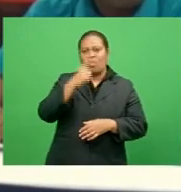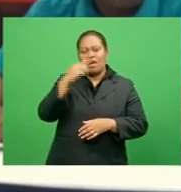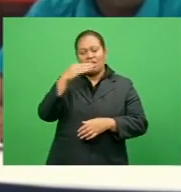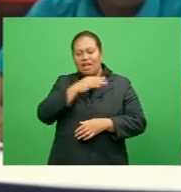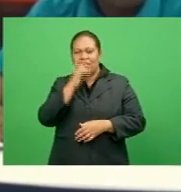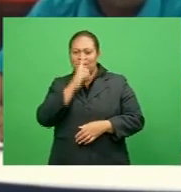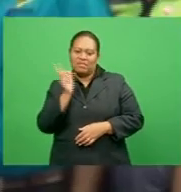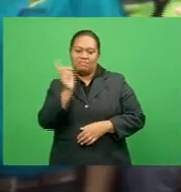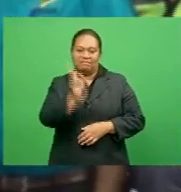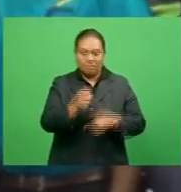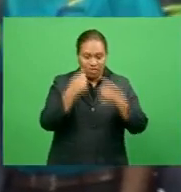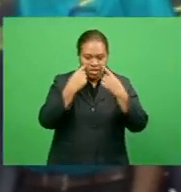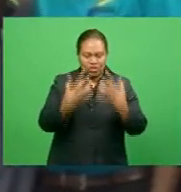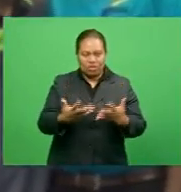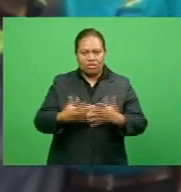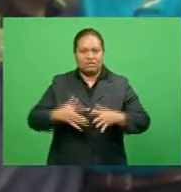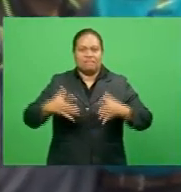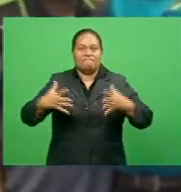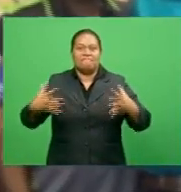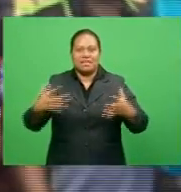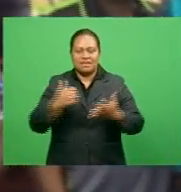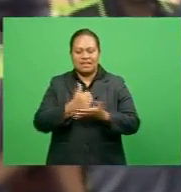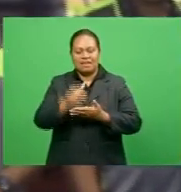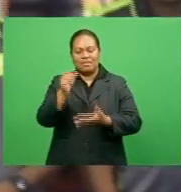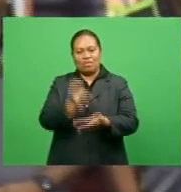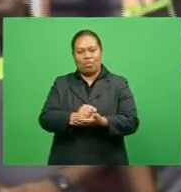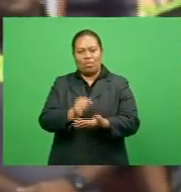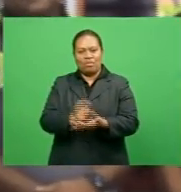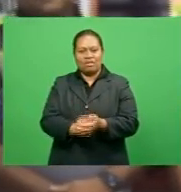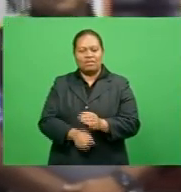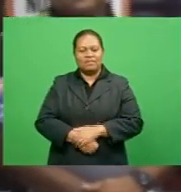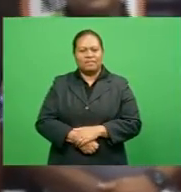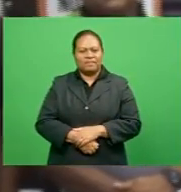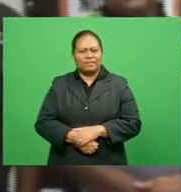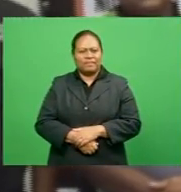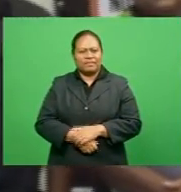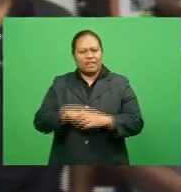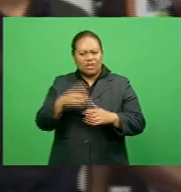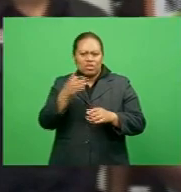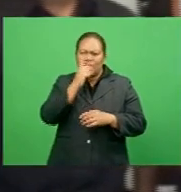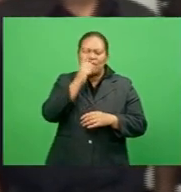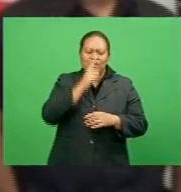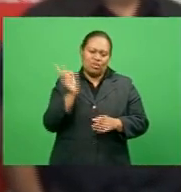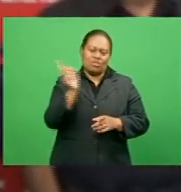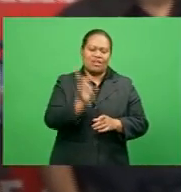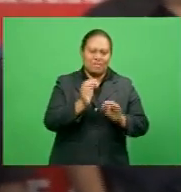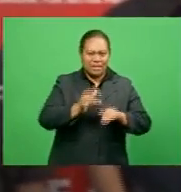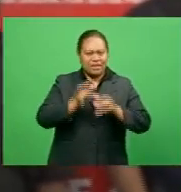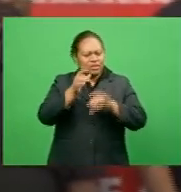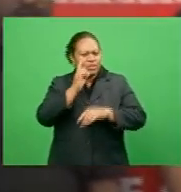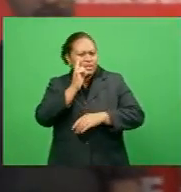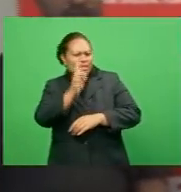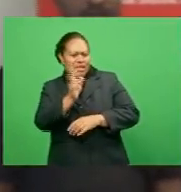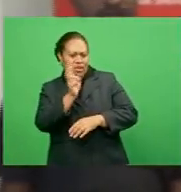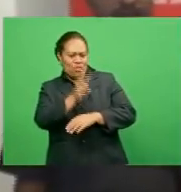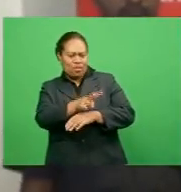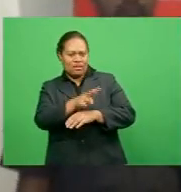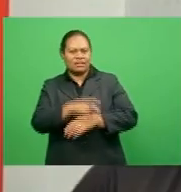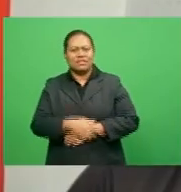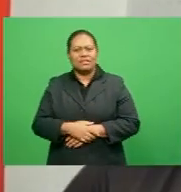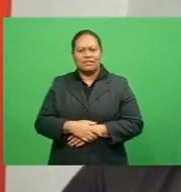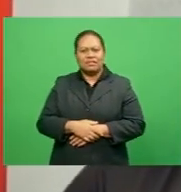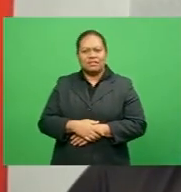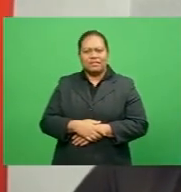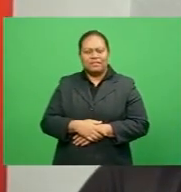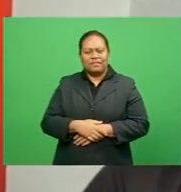show, and that's a big number for Fiji actually, and something exciting for the public too as well, to see those fast cars